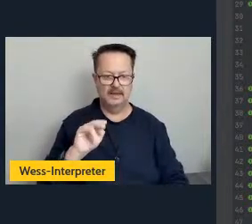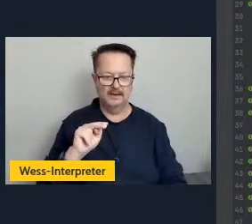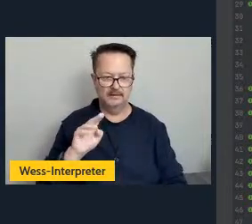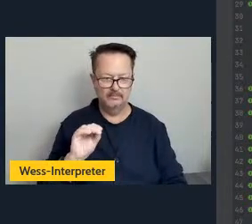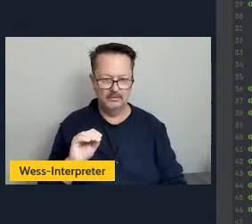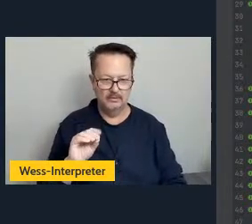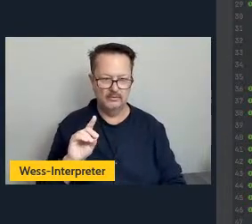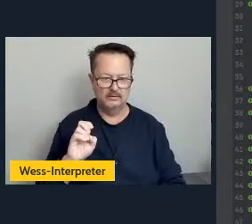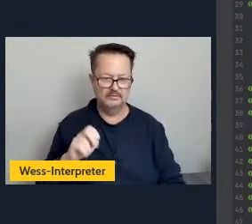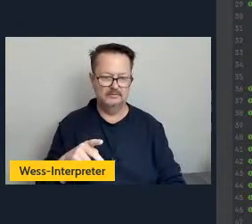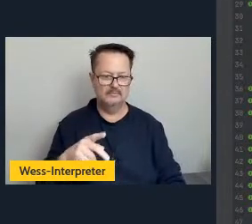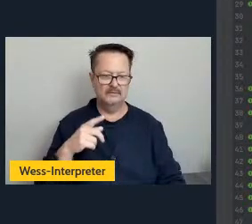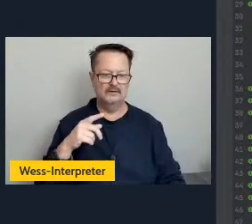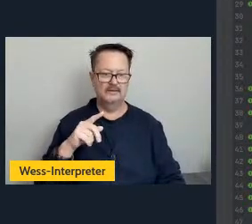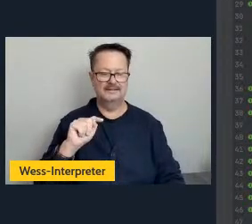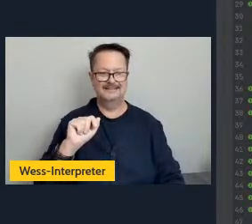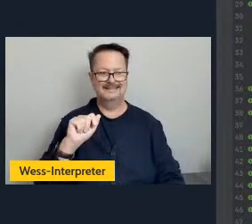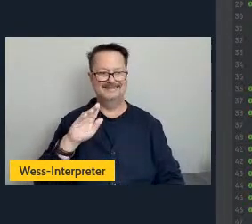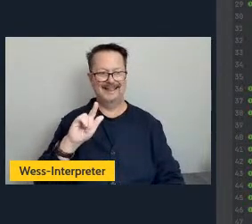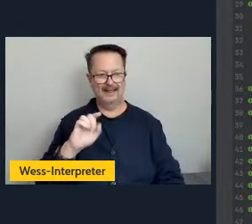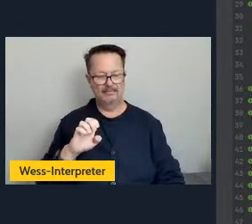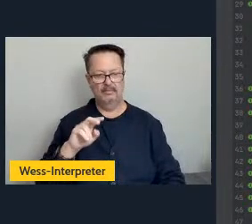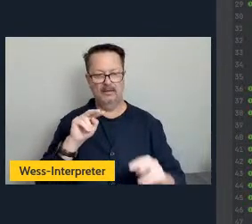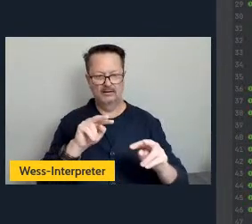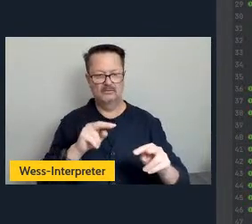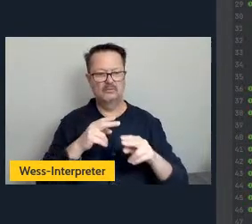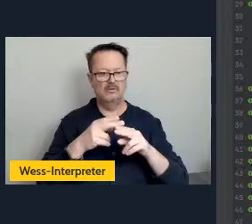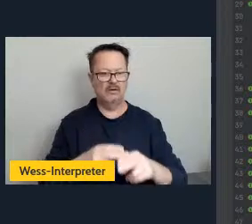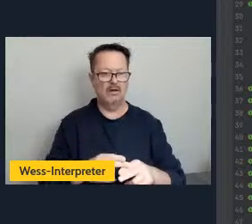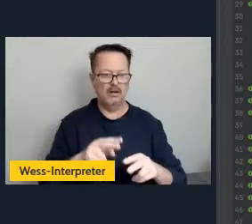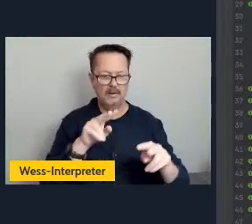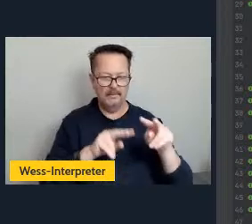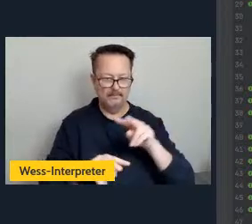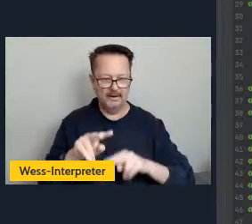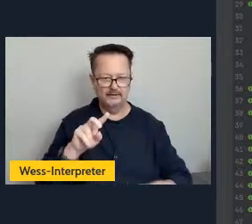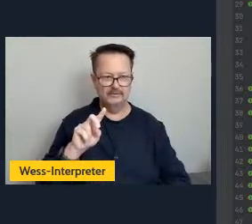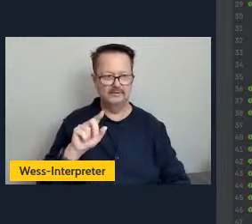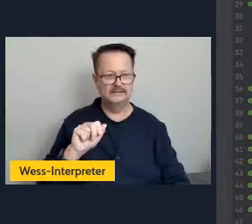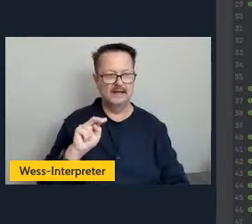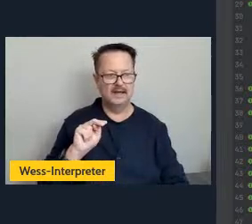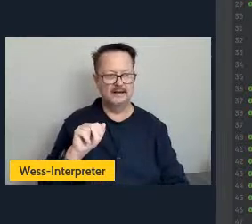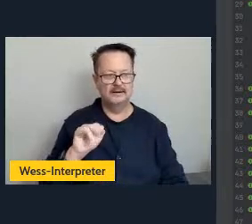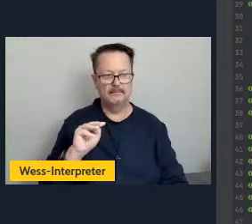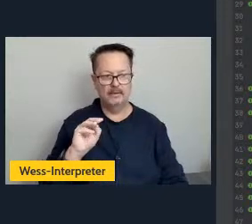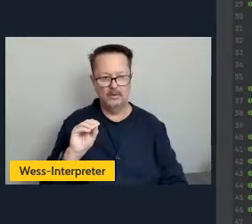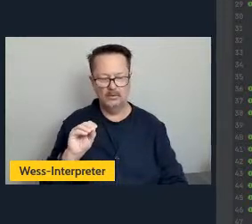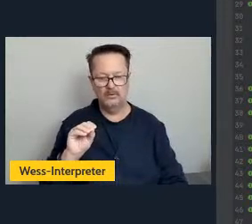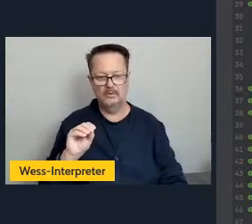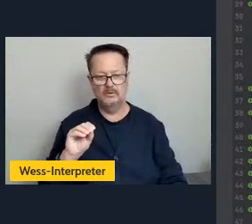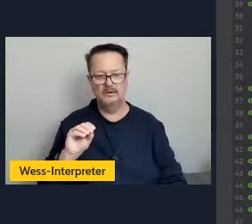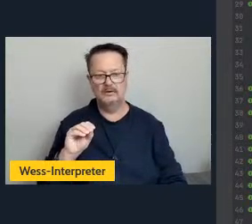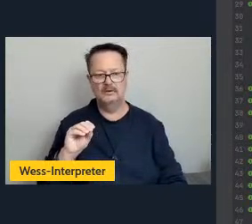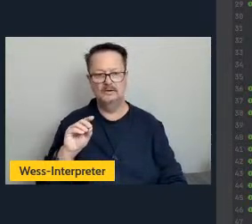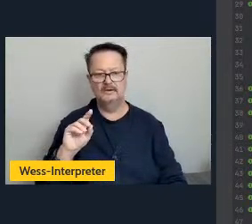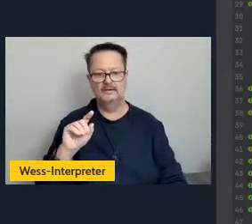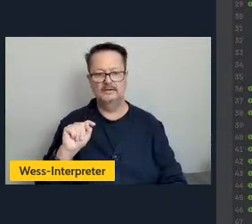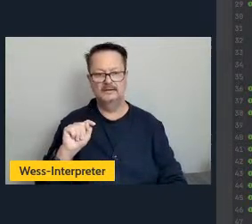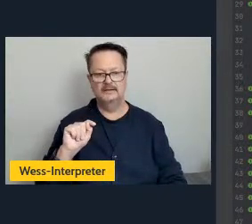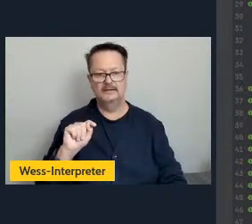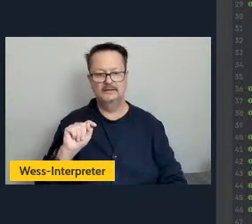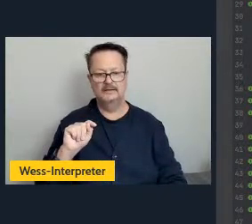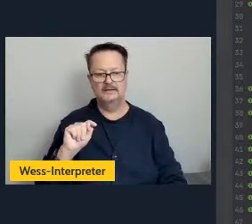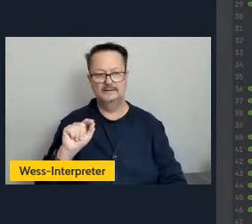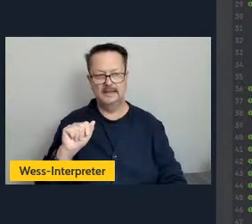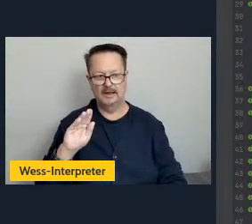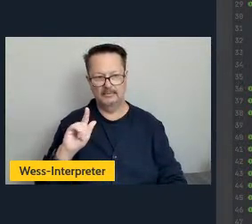monitoring. So we are going to call these methods monitor DynamoDB table, and we will pass them